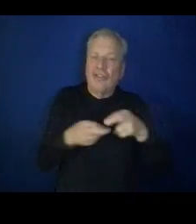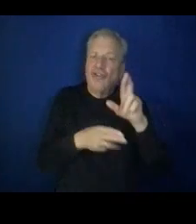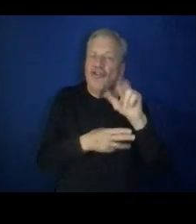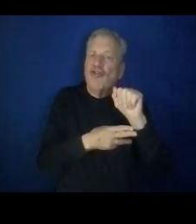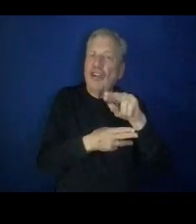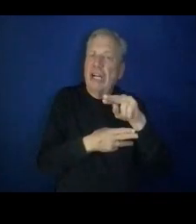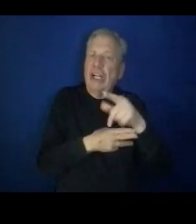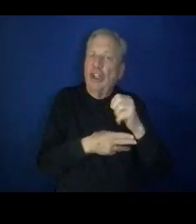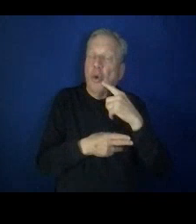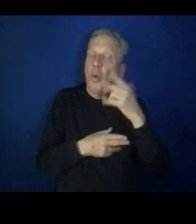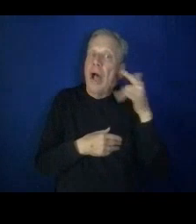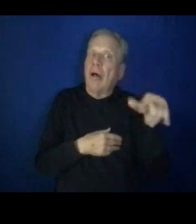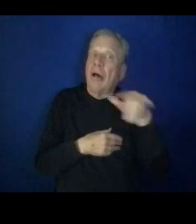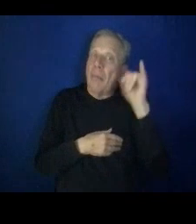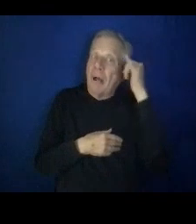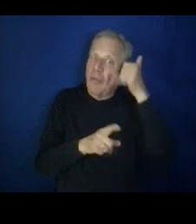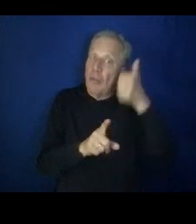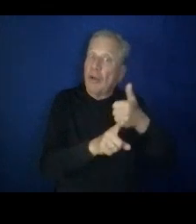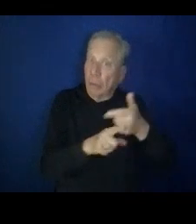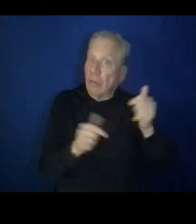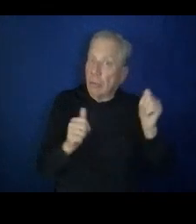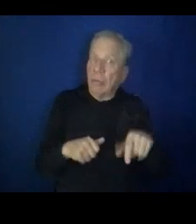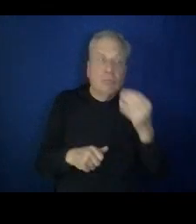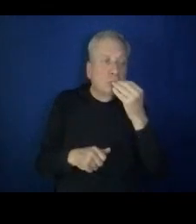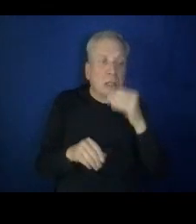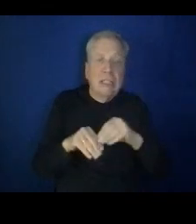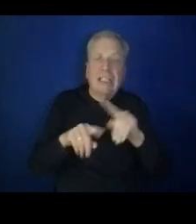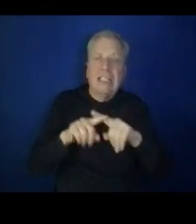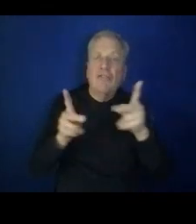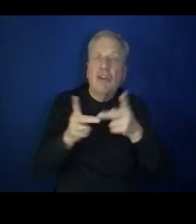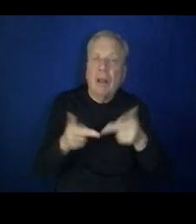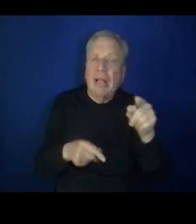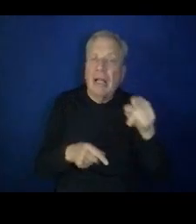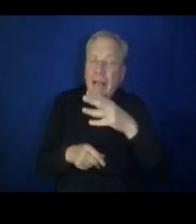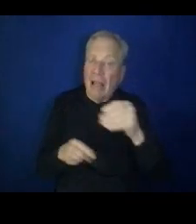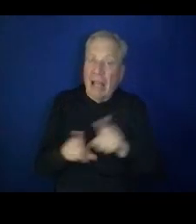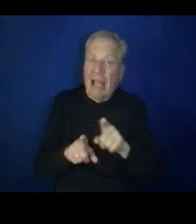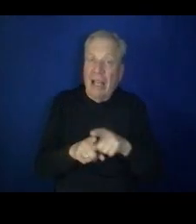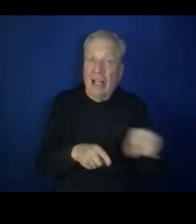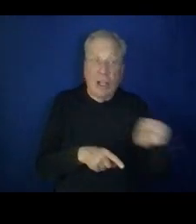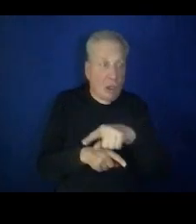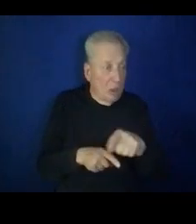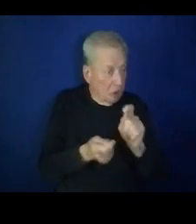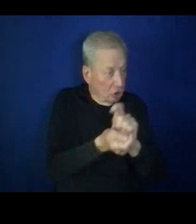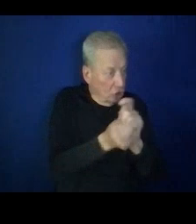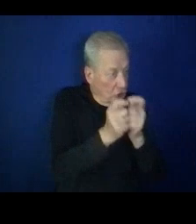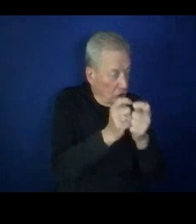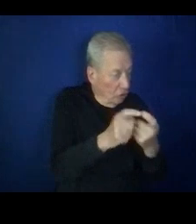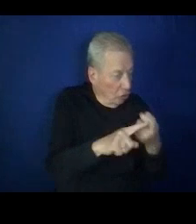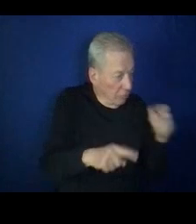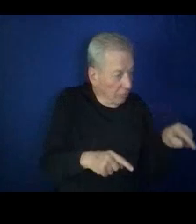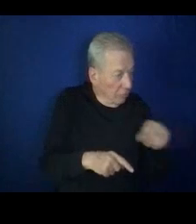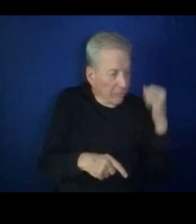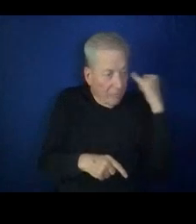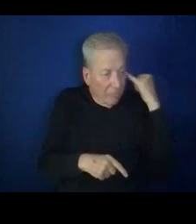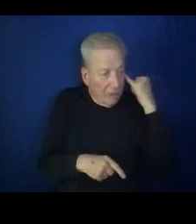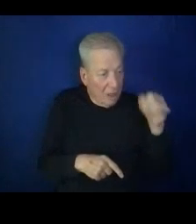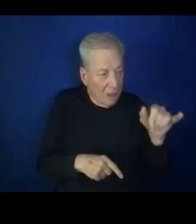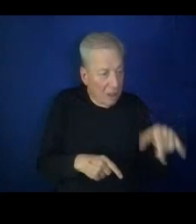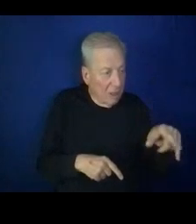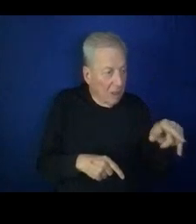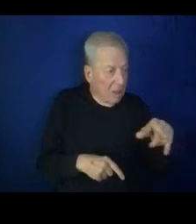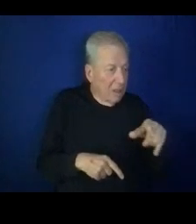bison because they graze in slightly different places. So as you stretch from, like, say, the confluence of Soda Butte